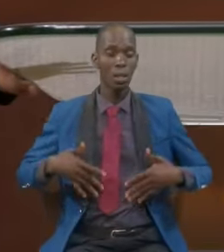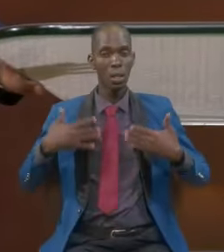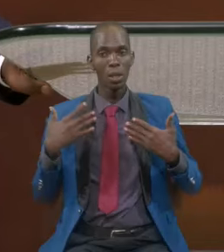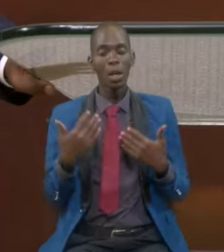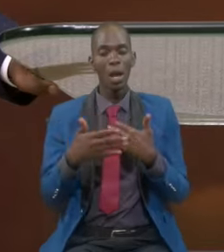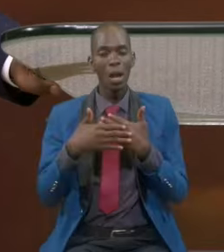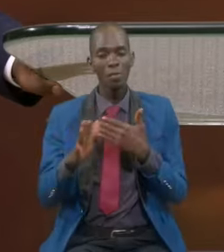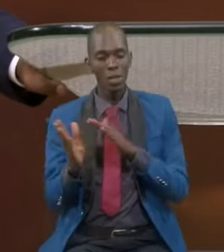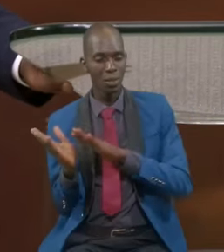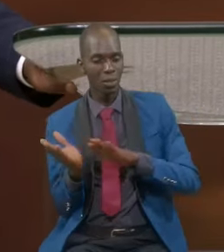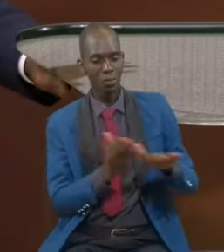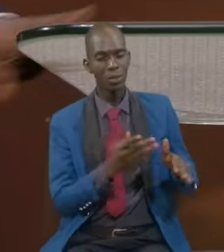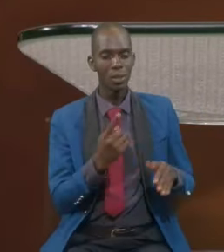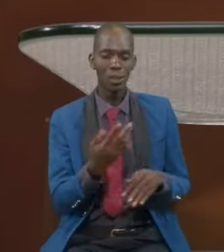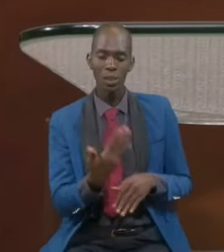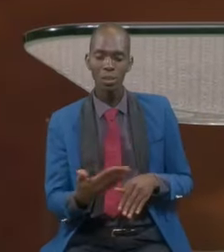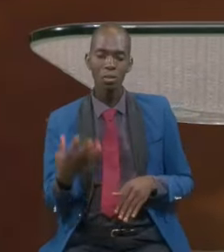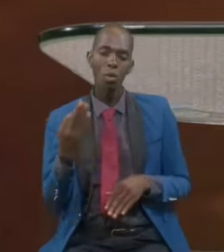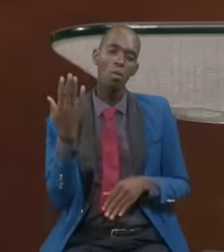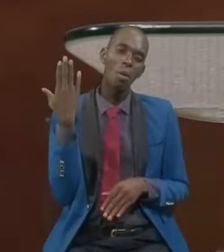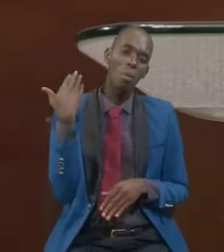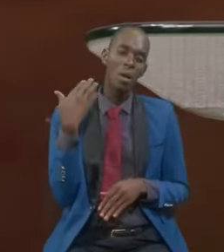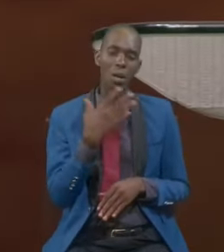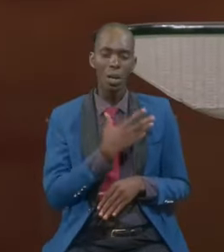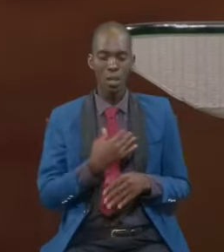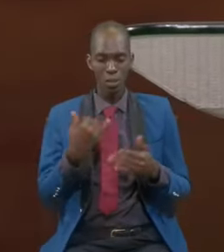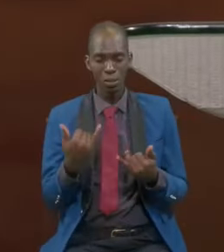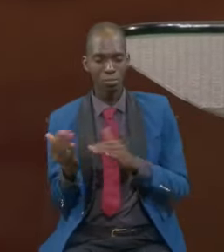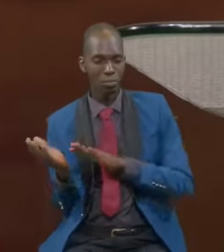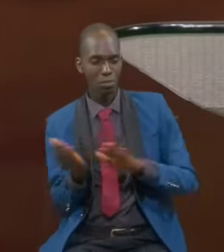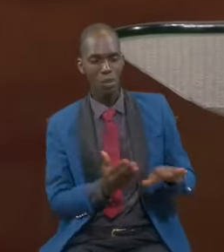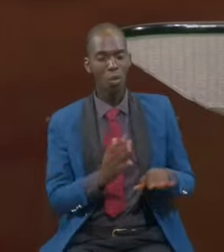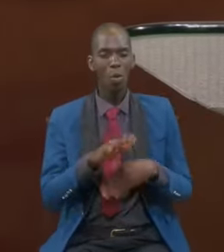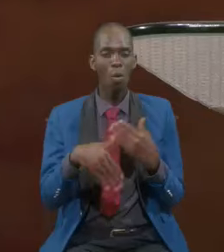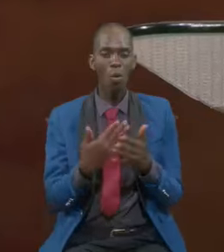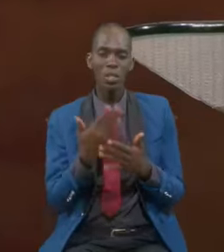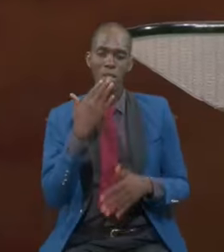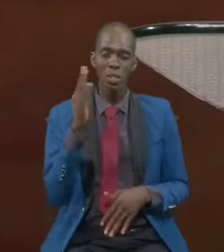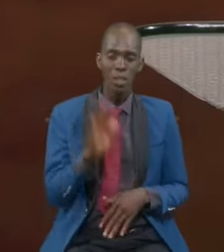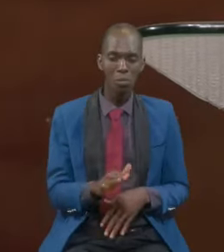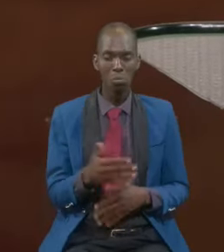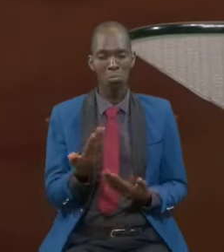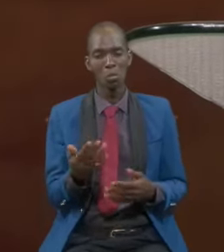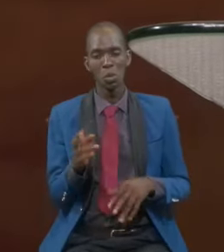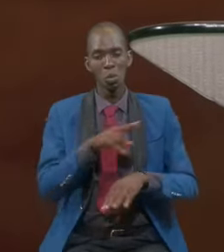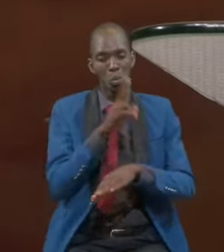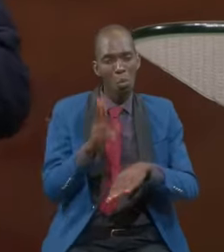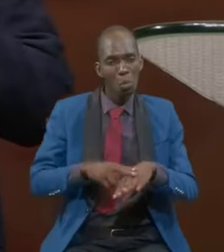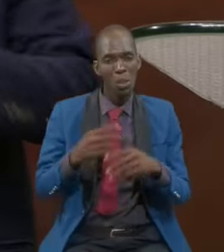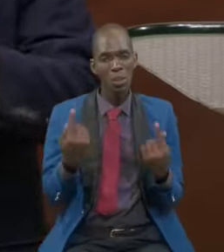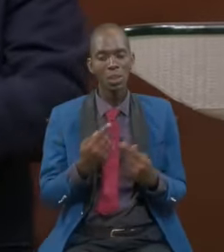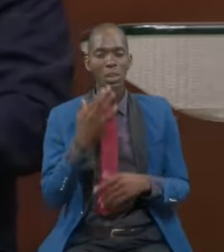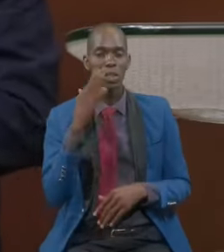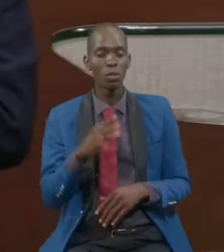the sins of the past, and haven't let all the evil common sins and the peculiar sin and evil of their